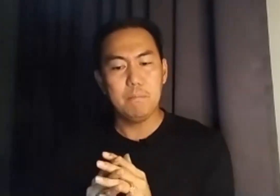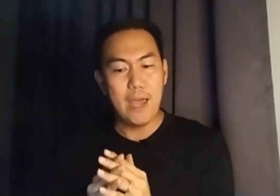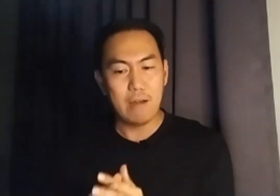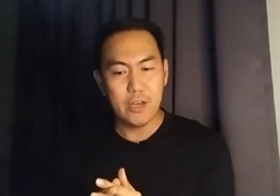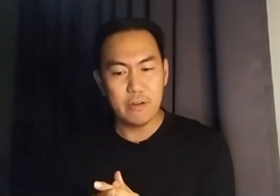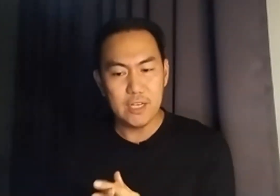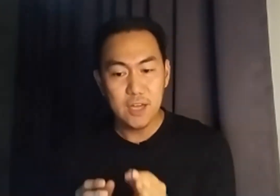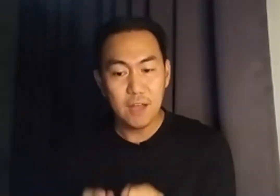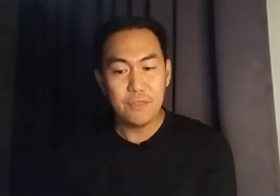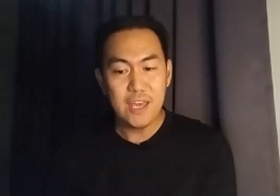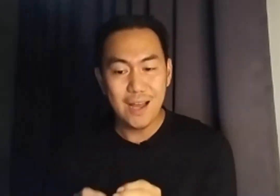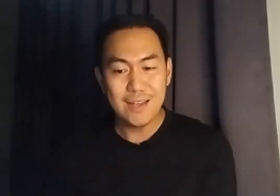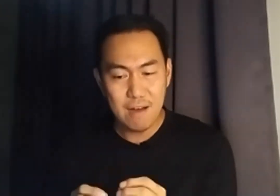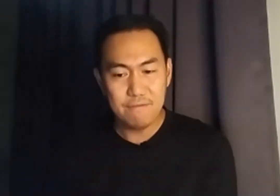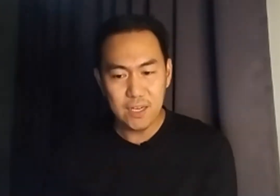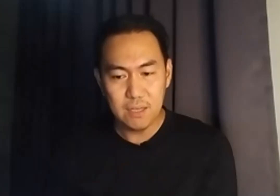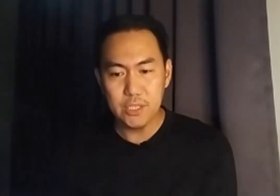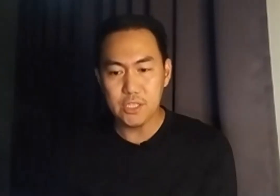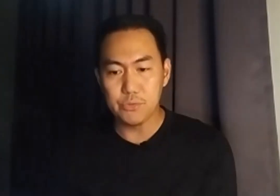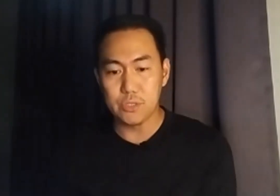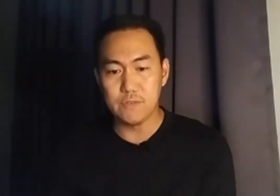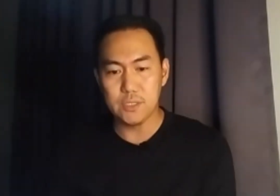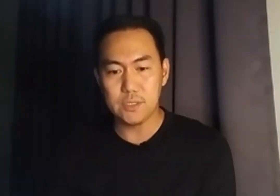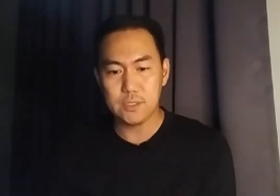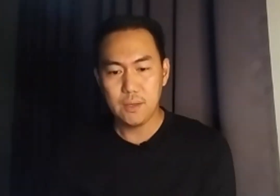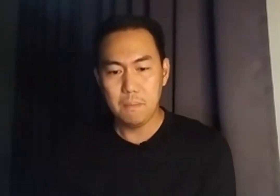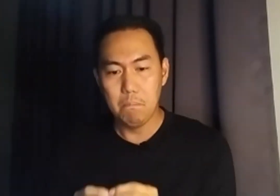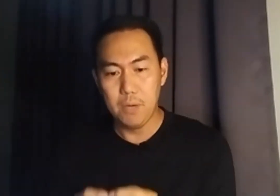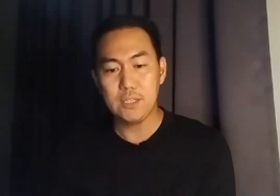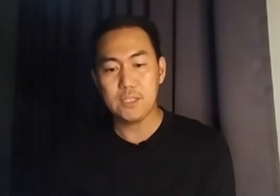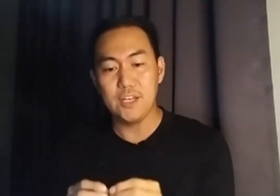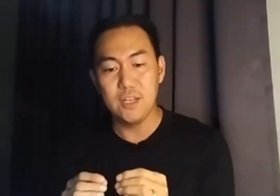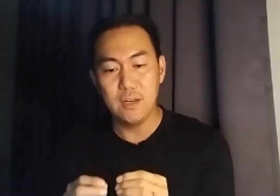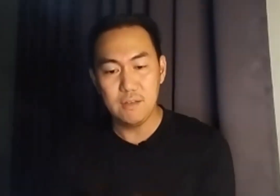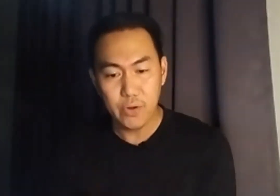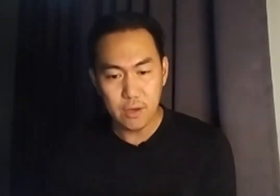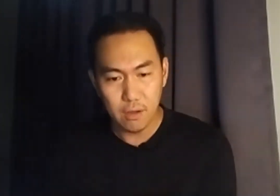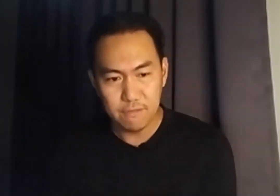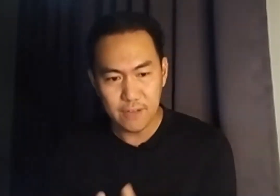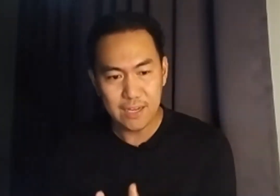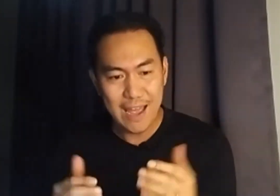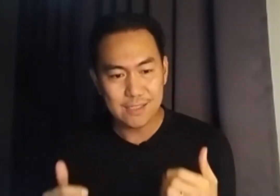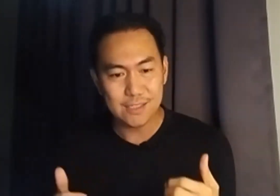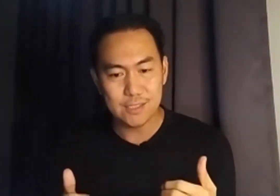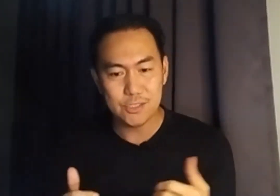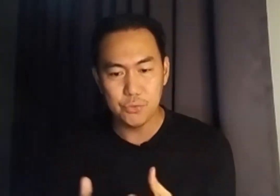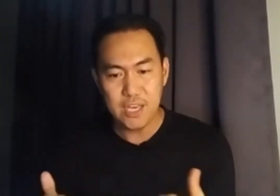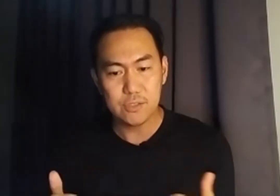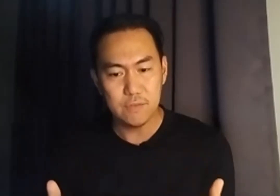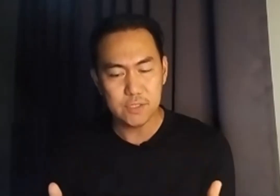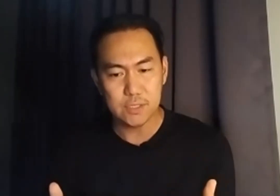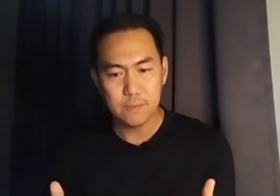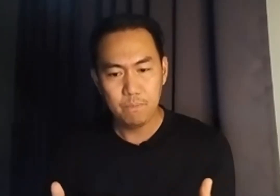biggest barrier is not the unavailability of services, but the delivery of and access to